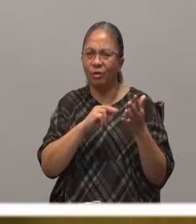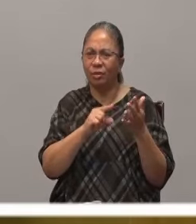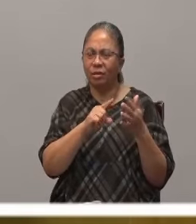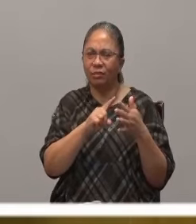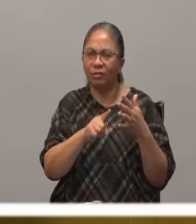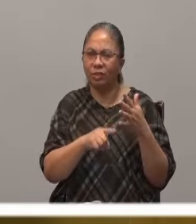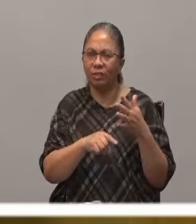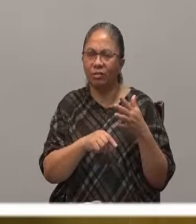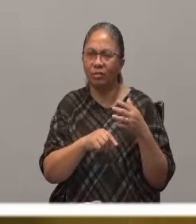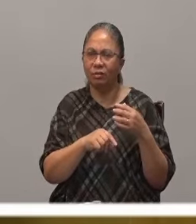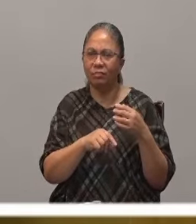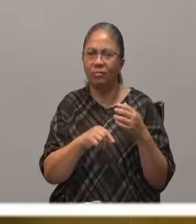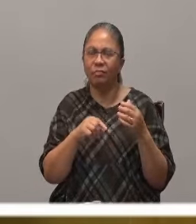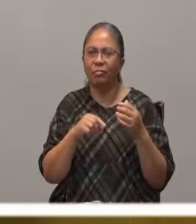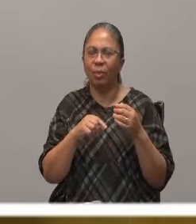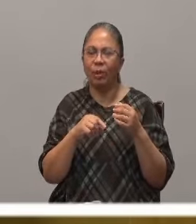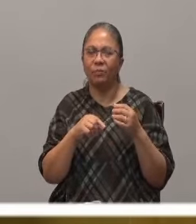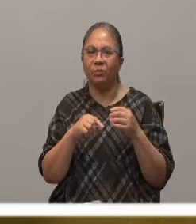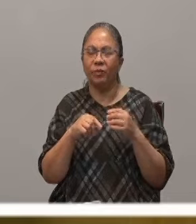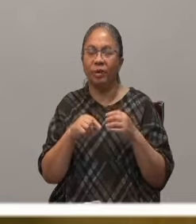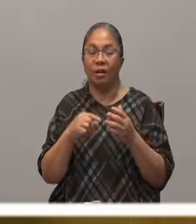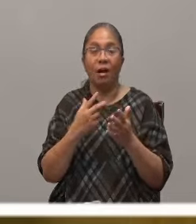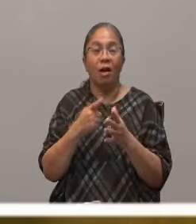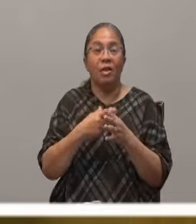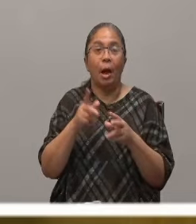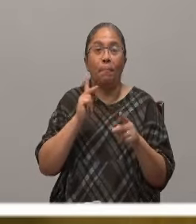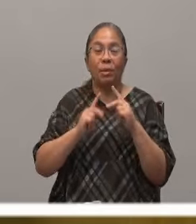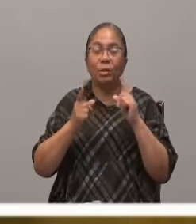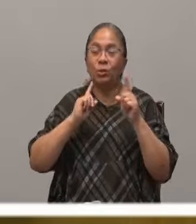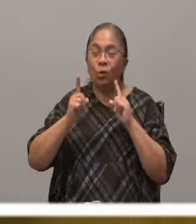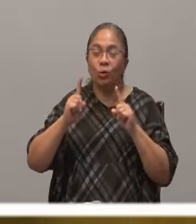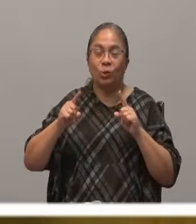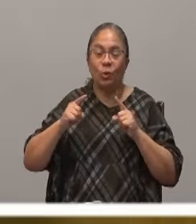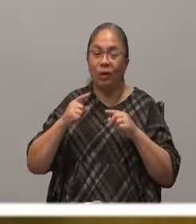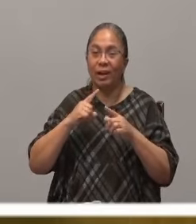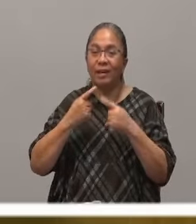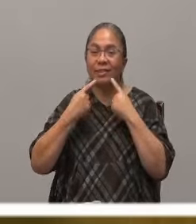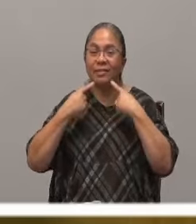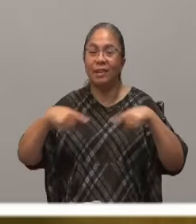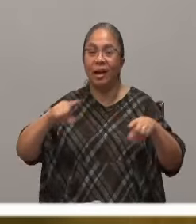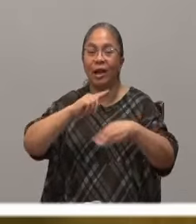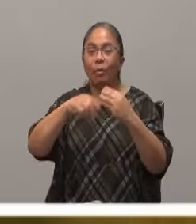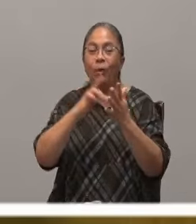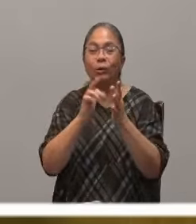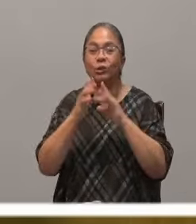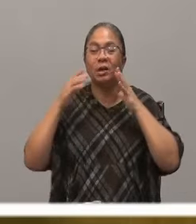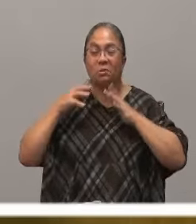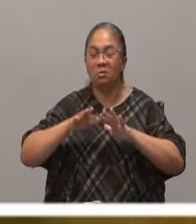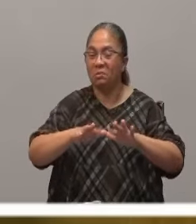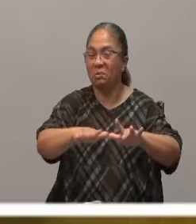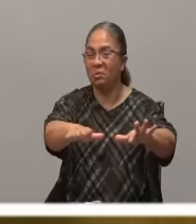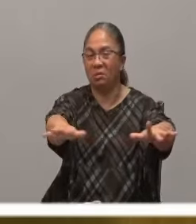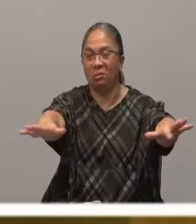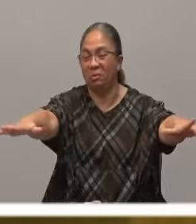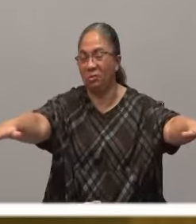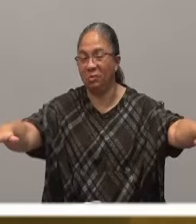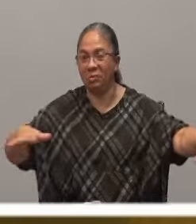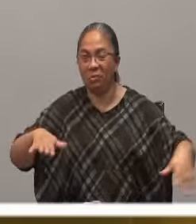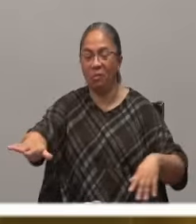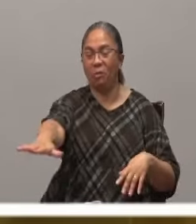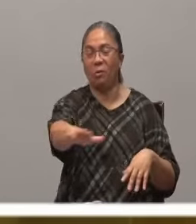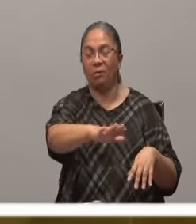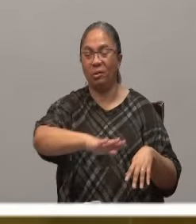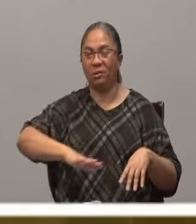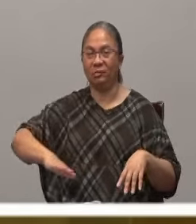it says again, his reputation rapidly spread. "Here is a teaching that is new," they said, "and with authority behind